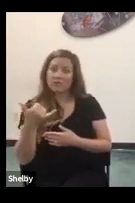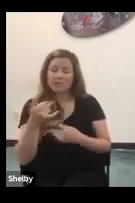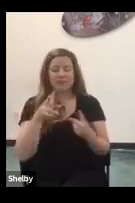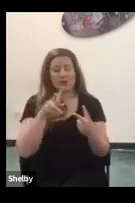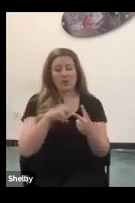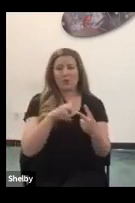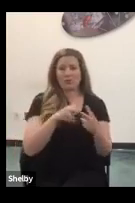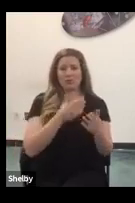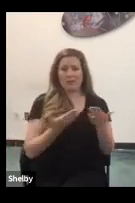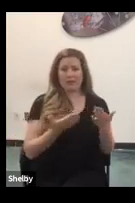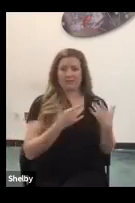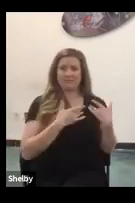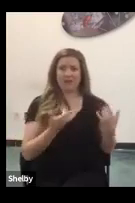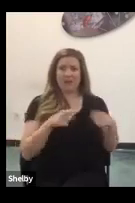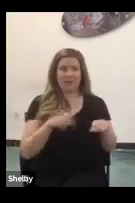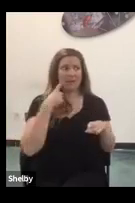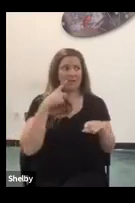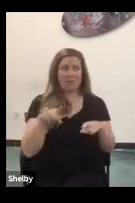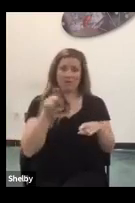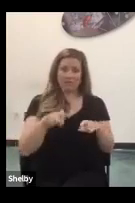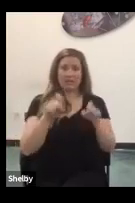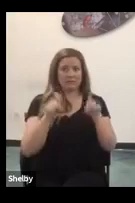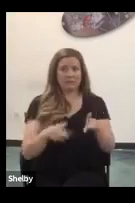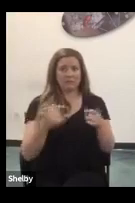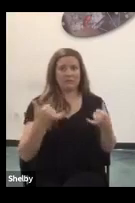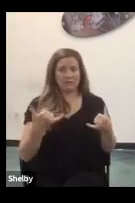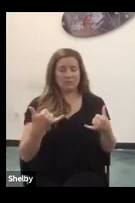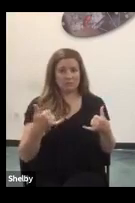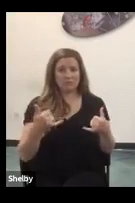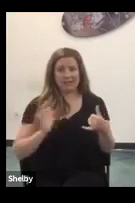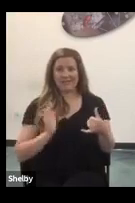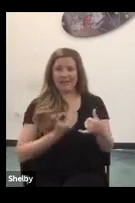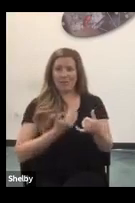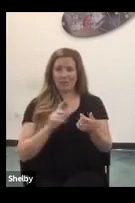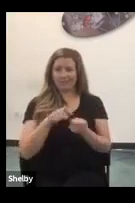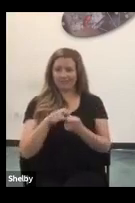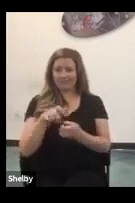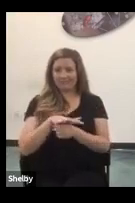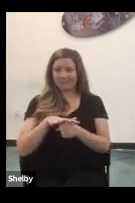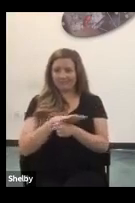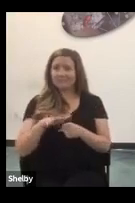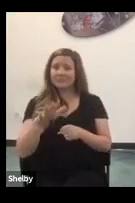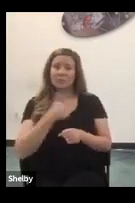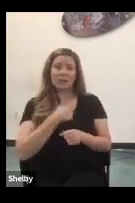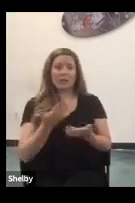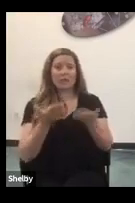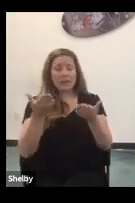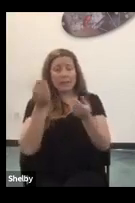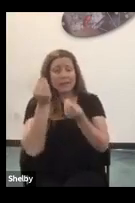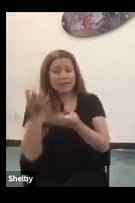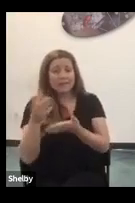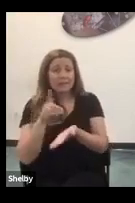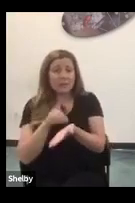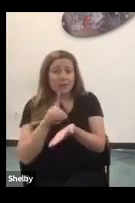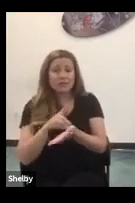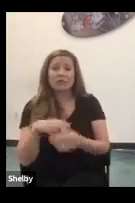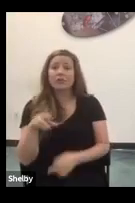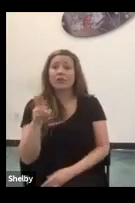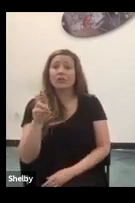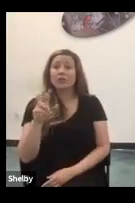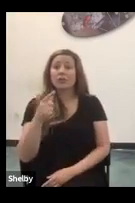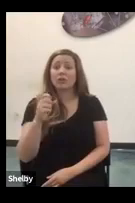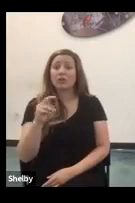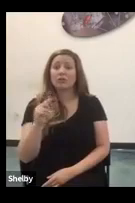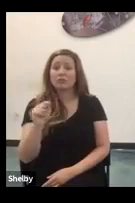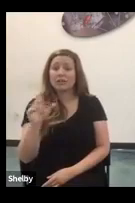particular area. And so I would recommend letting your provider know, whether that's an urgent care that you're going to be going to,